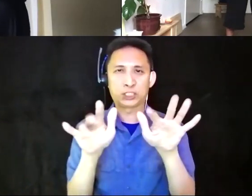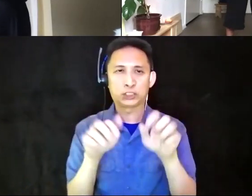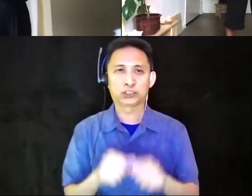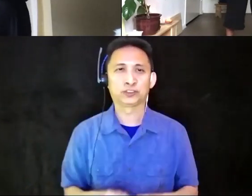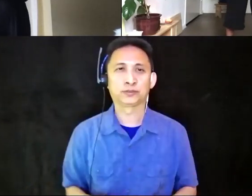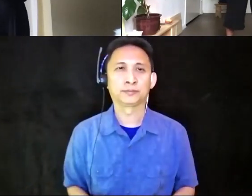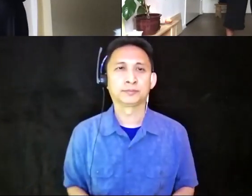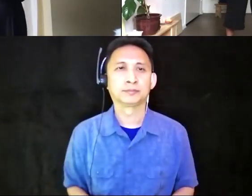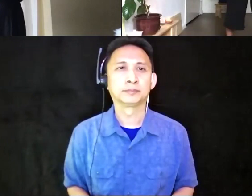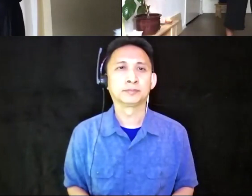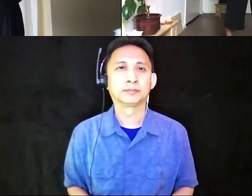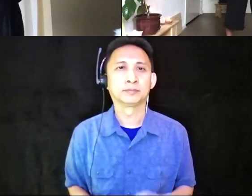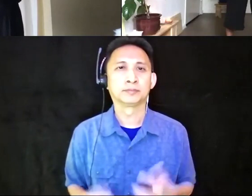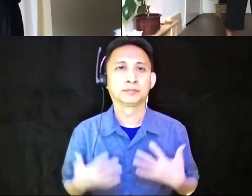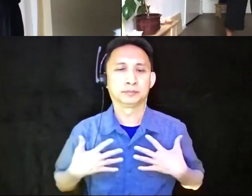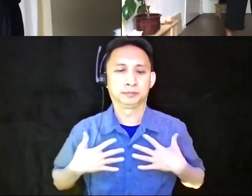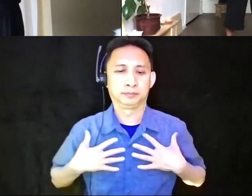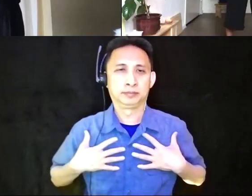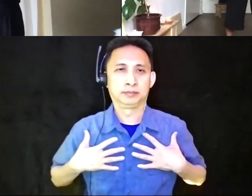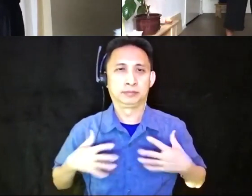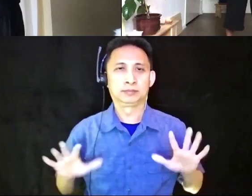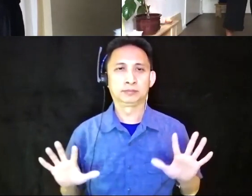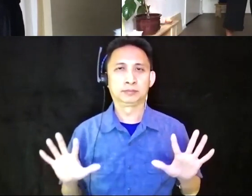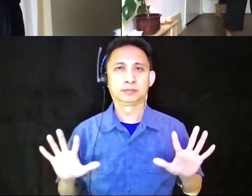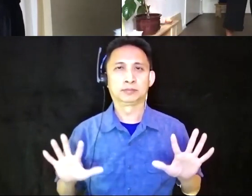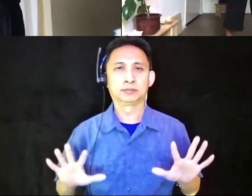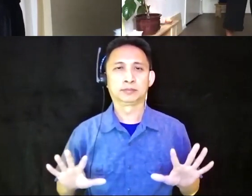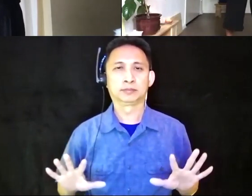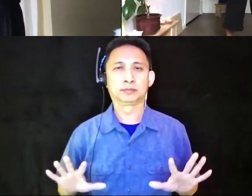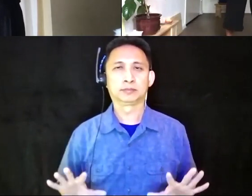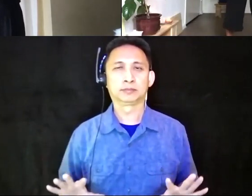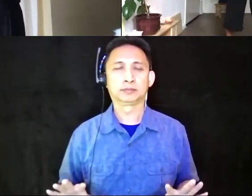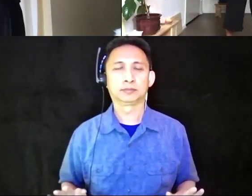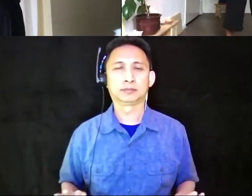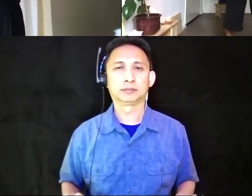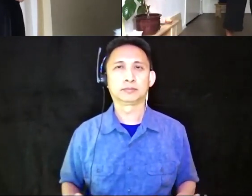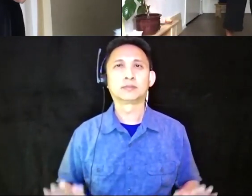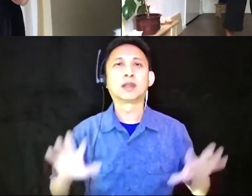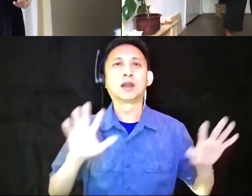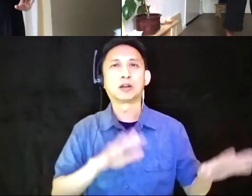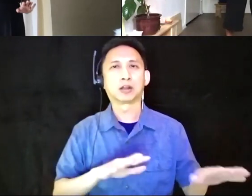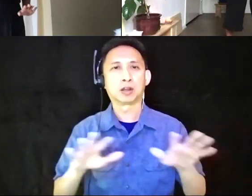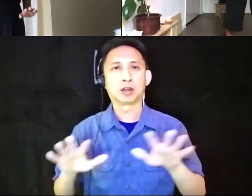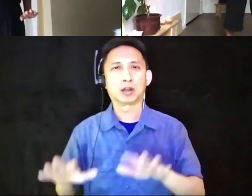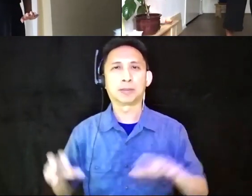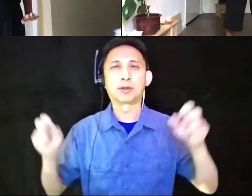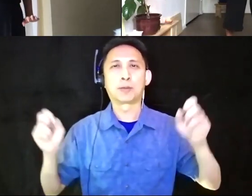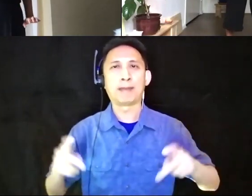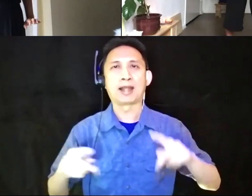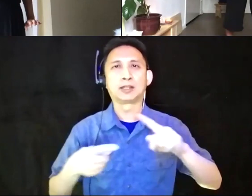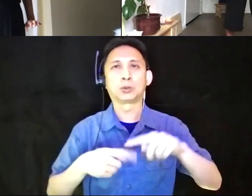to the lungs. Hands release and the palms call them back to earth.